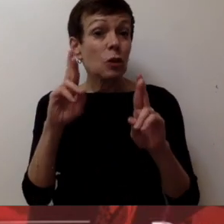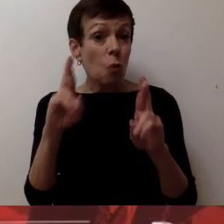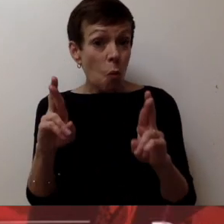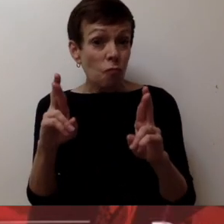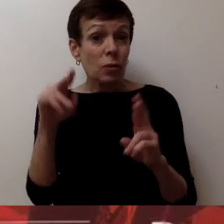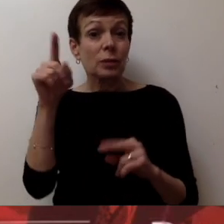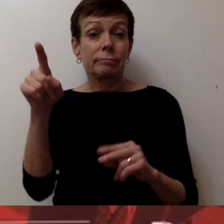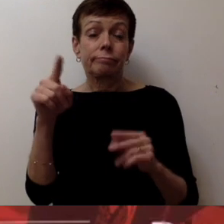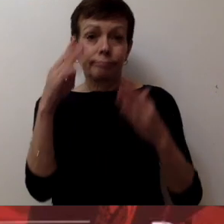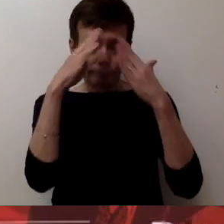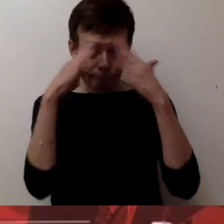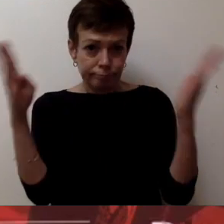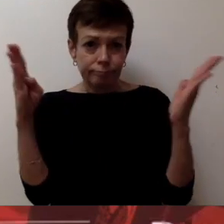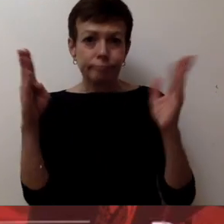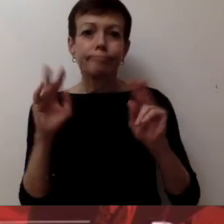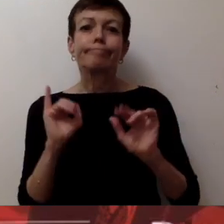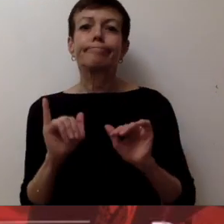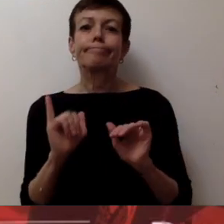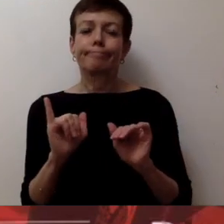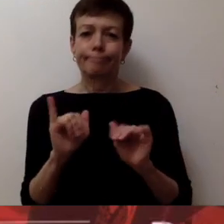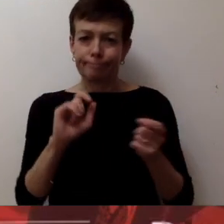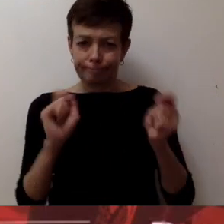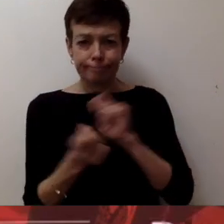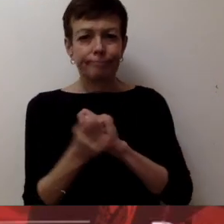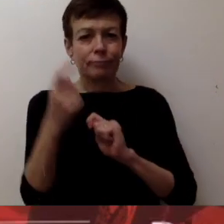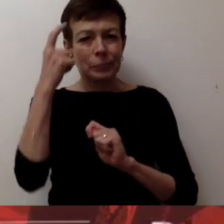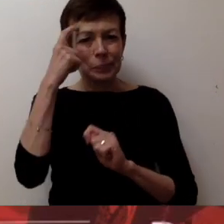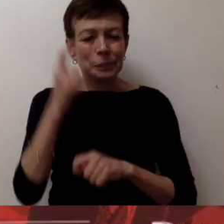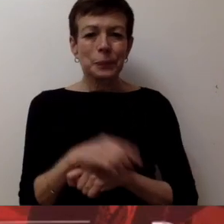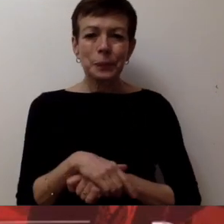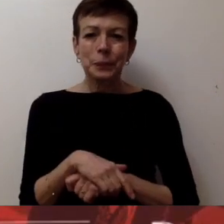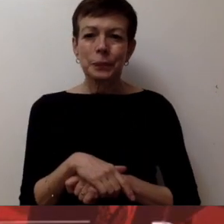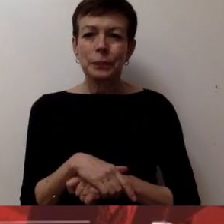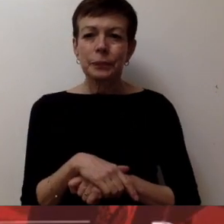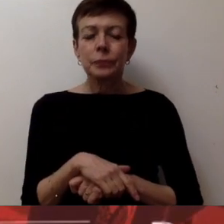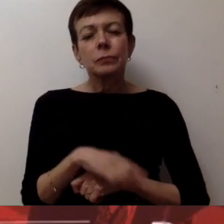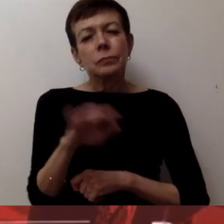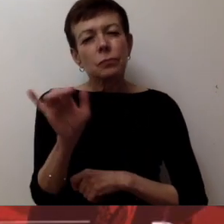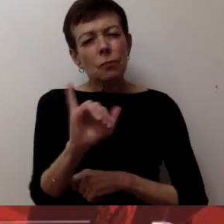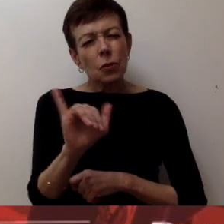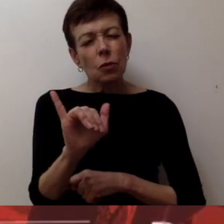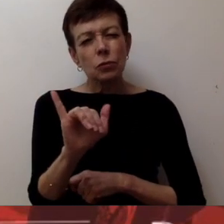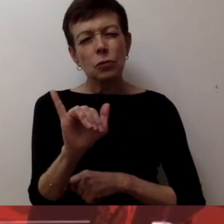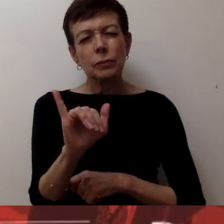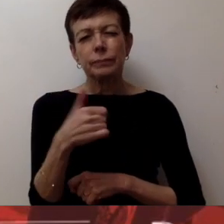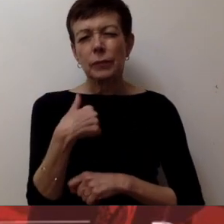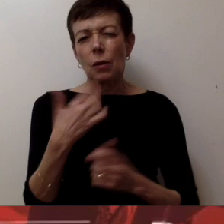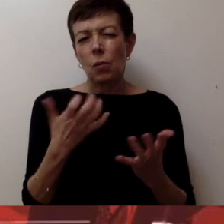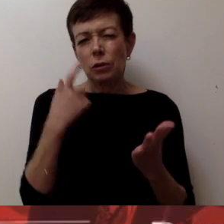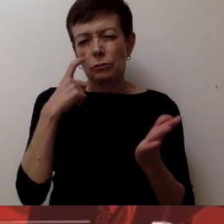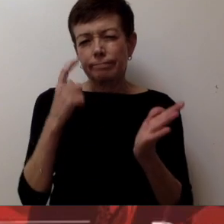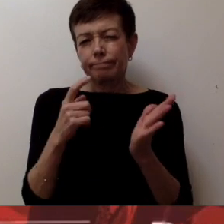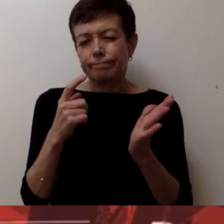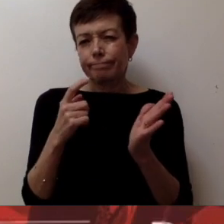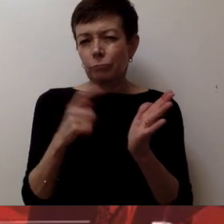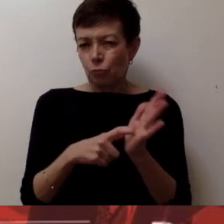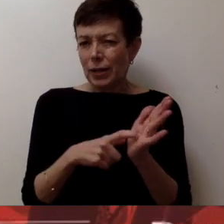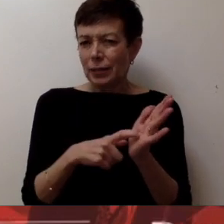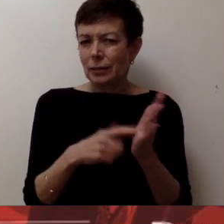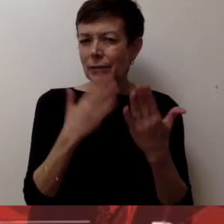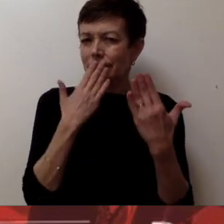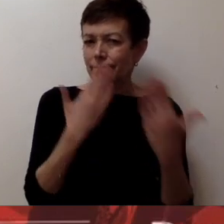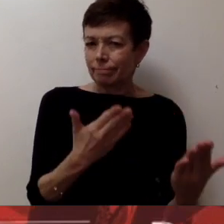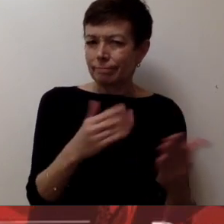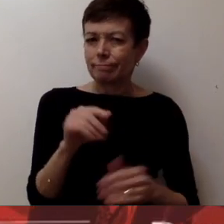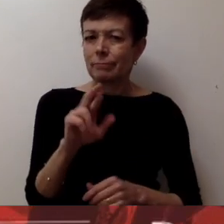our community voice with respect to that matter. Again, just in conclusion, I would like to note that the RCMP are doing